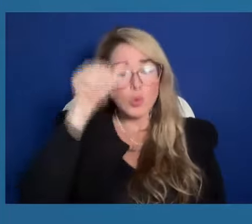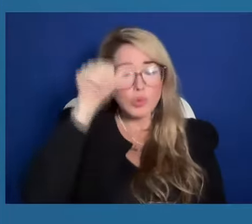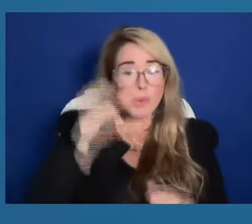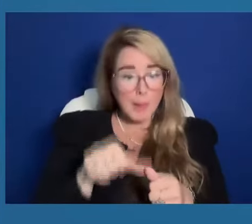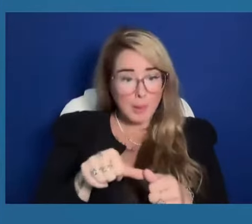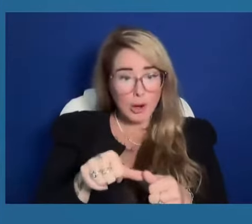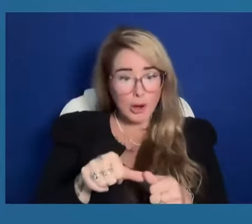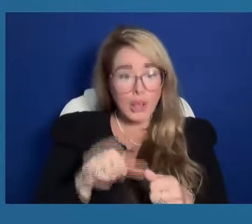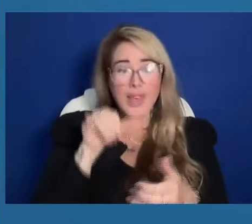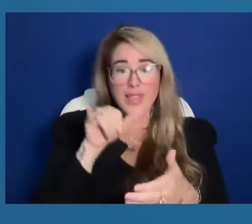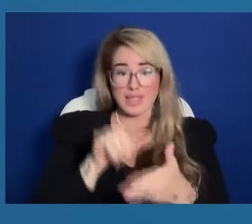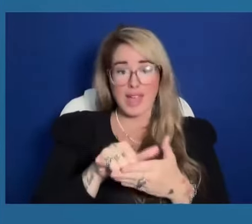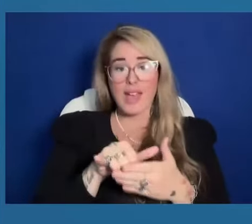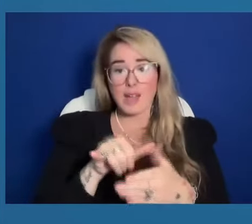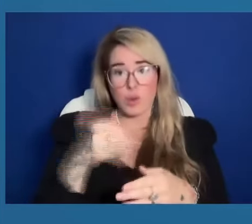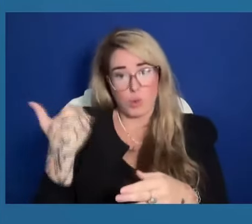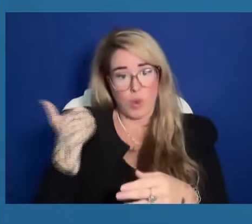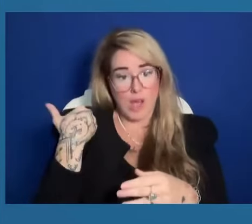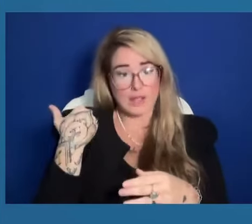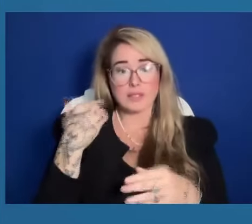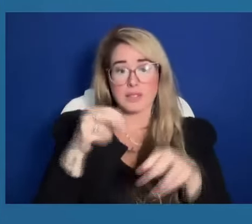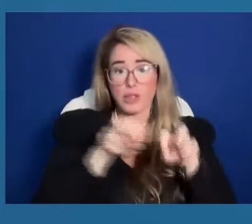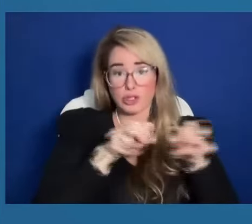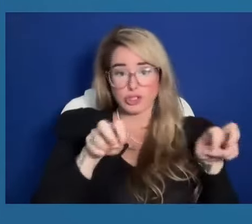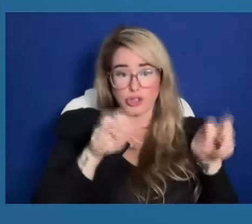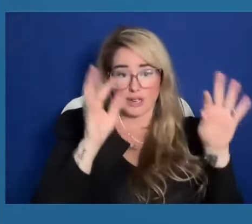that was the jury verdict,